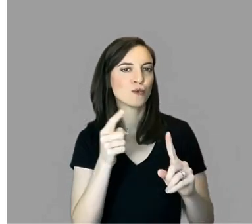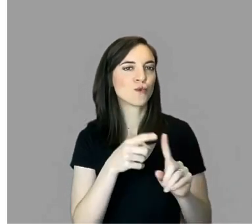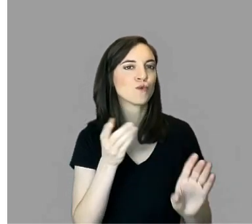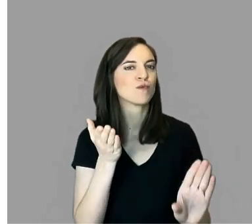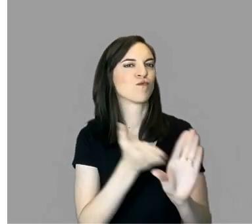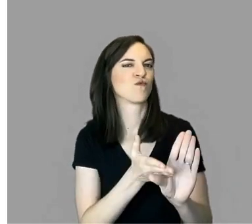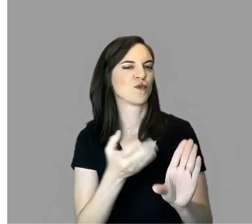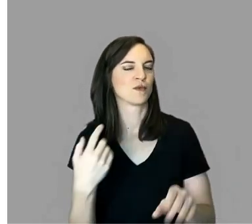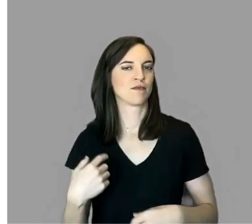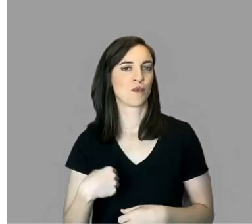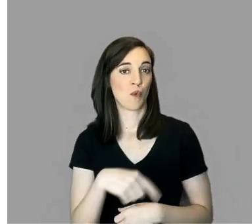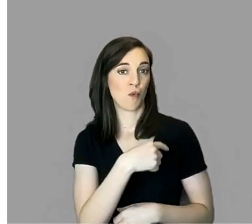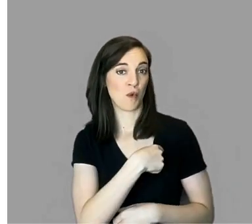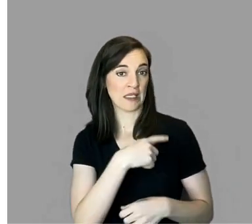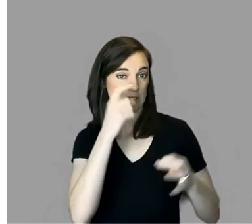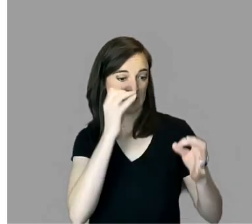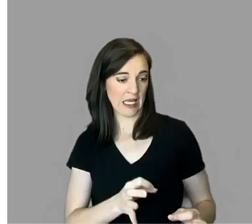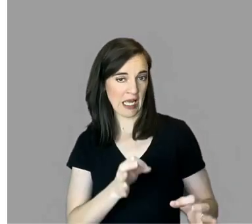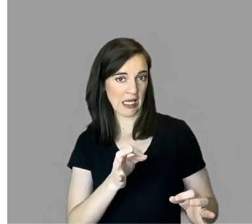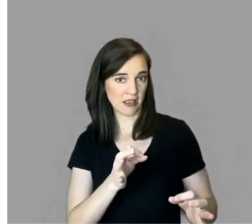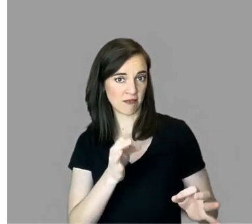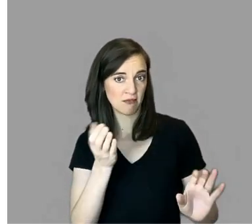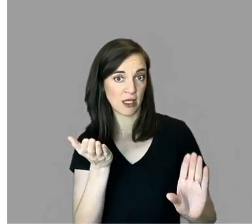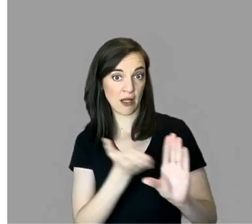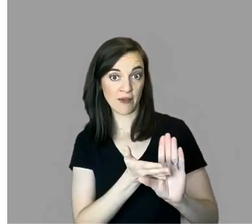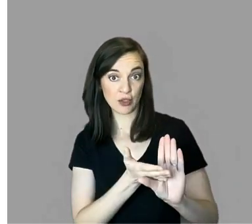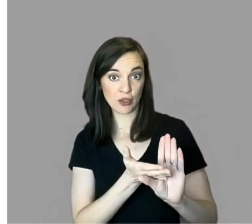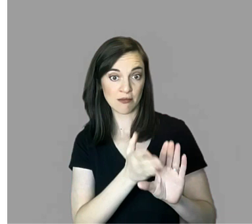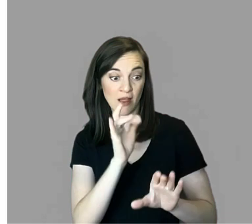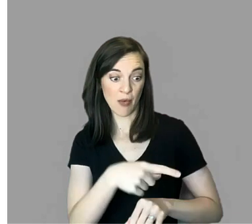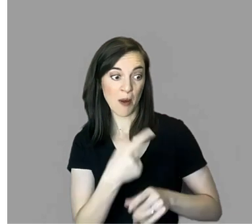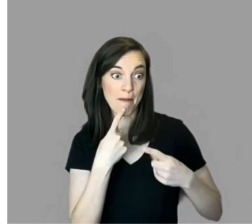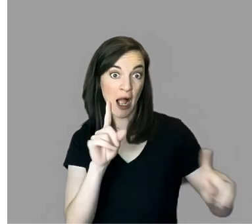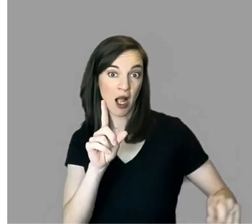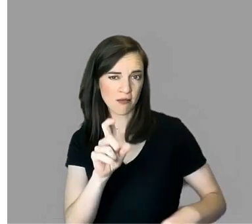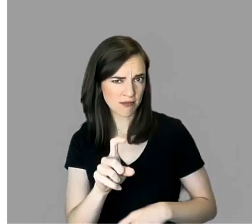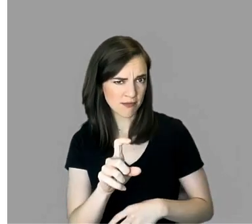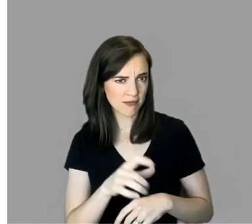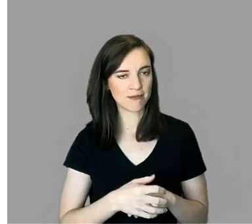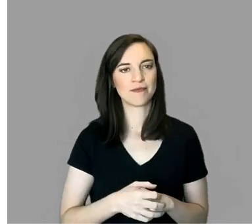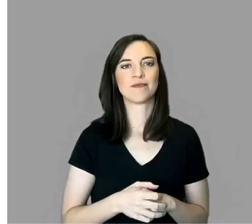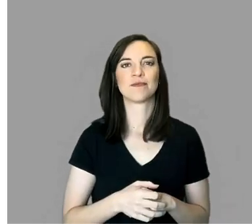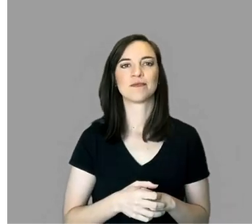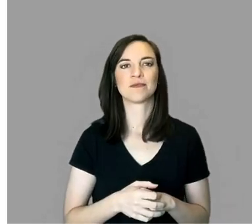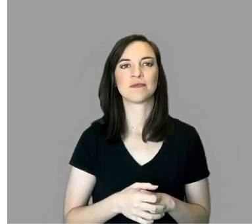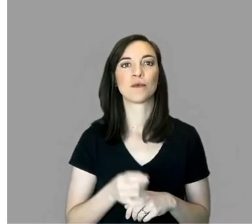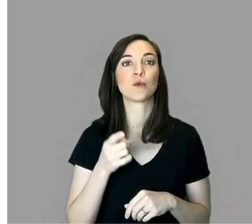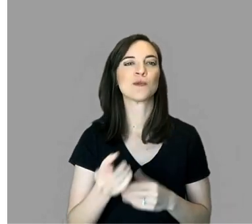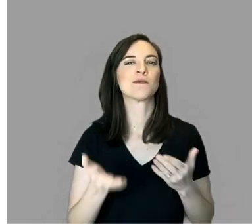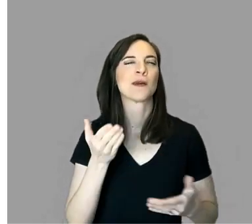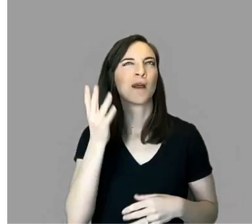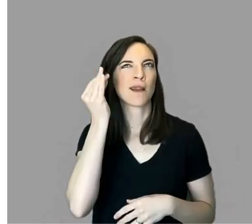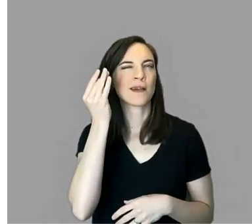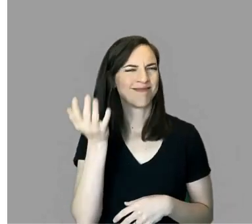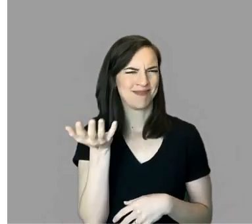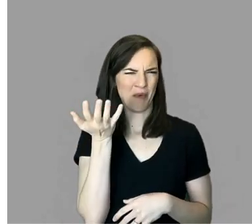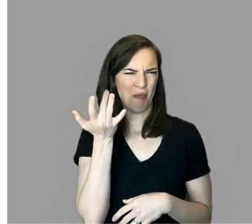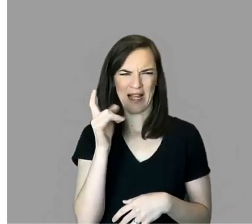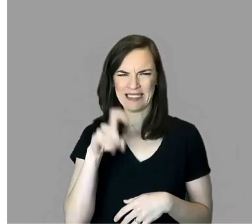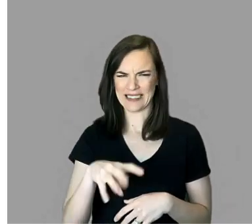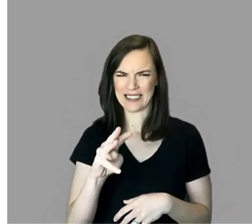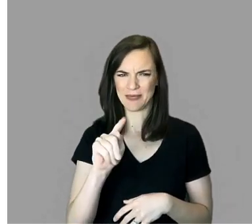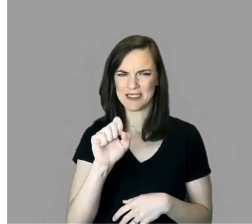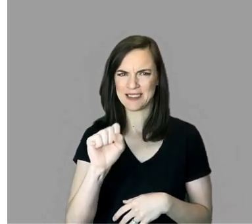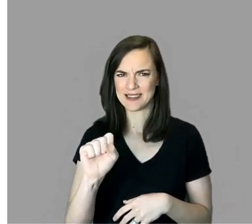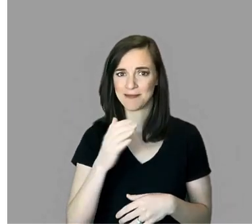response to intervention, or RTI. Is what we decided to do working? Now, you might be thinking, why do